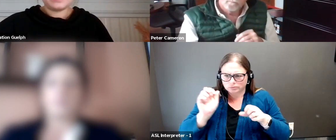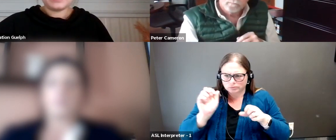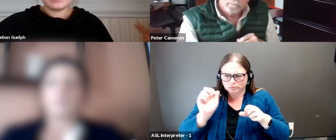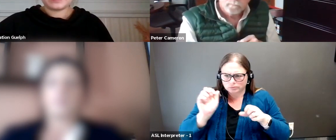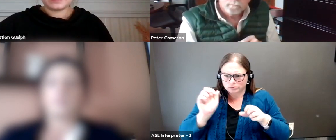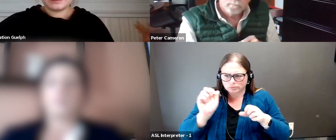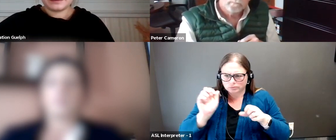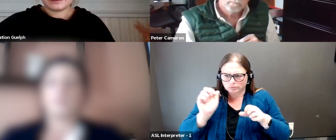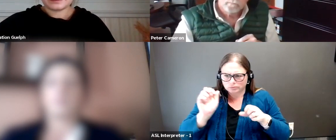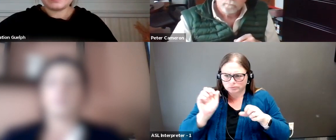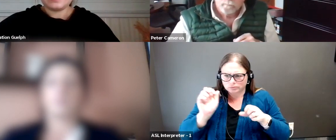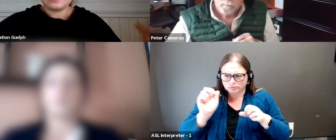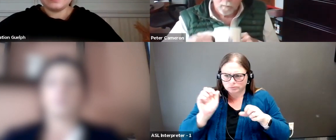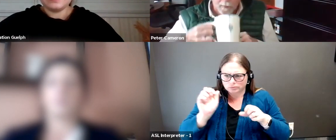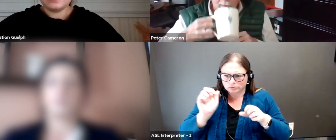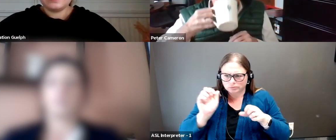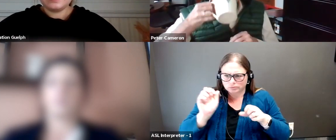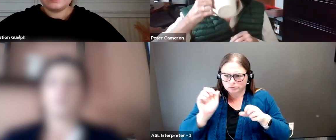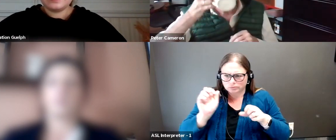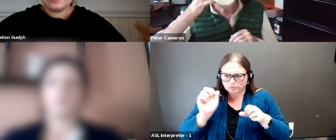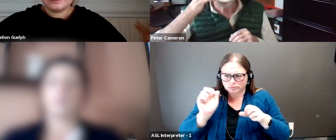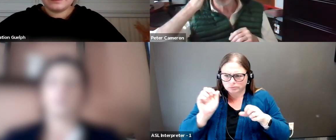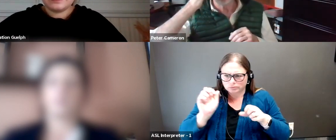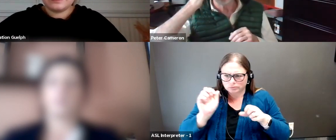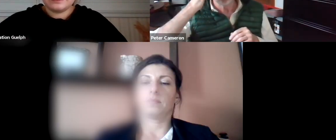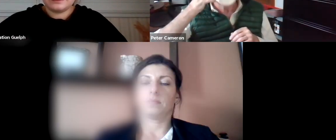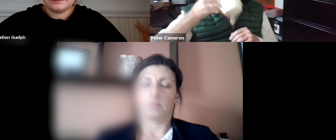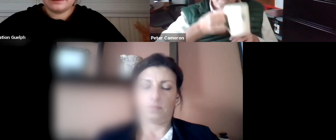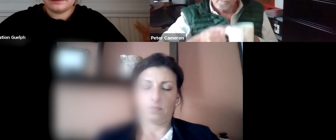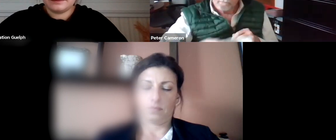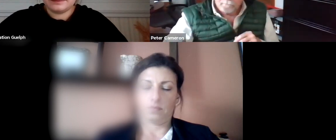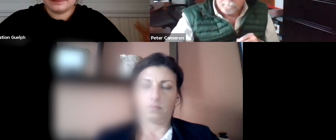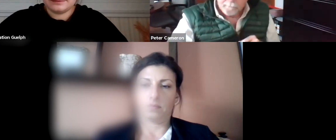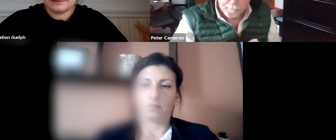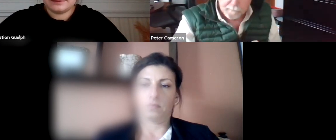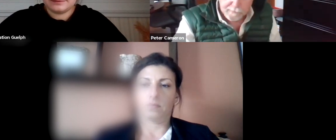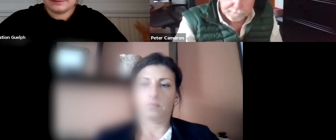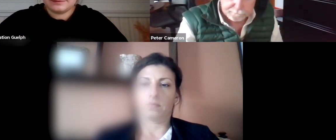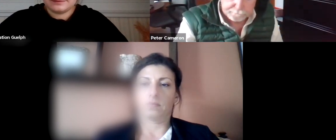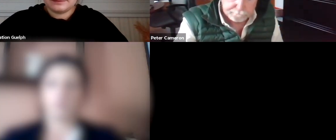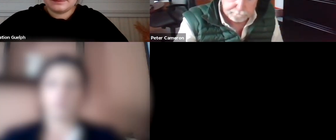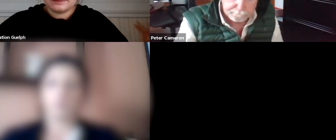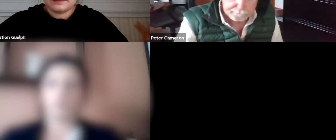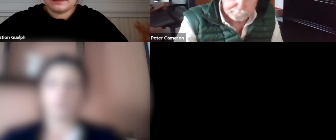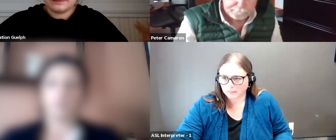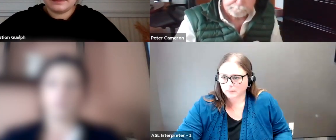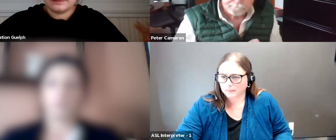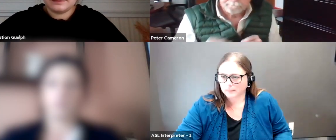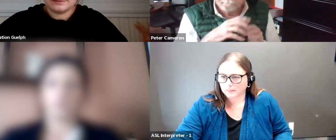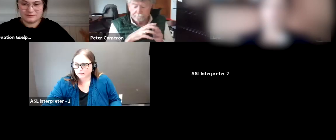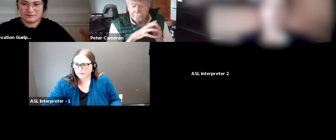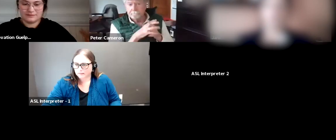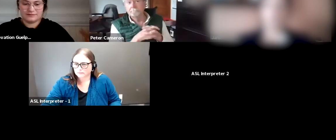For instance, in Ontario, there's been a formation of Ontario health teams, right? And these are organizations, different